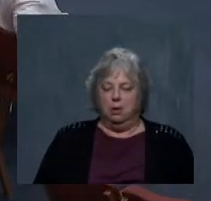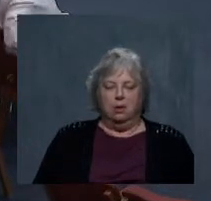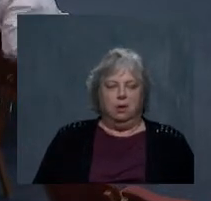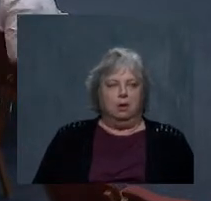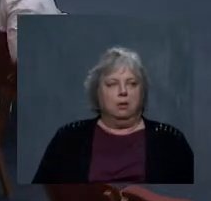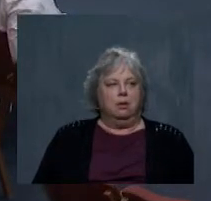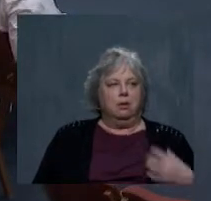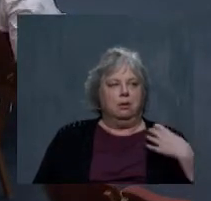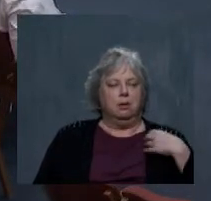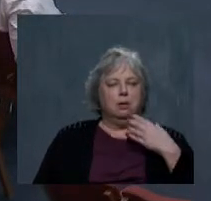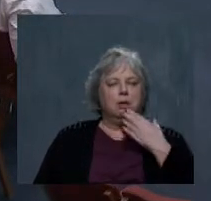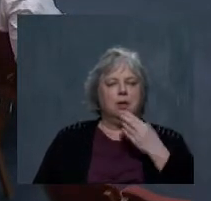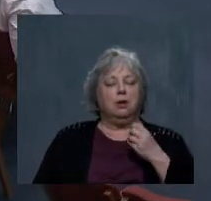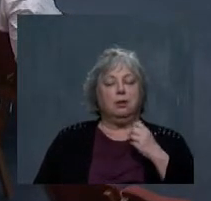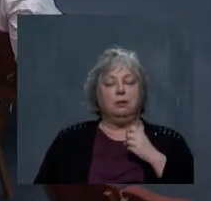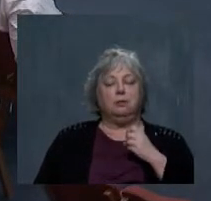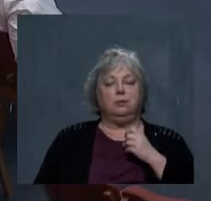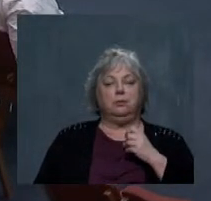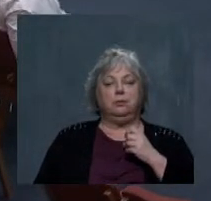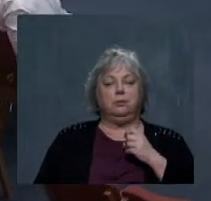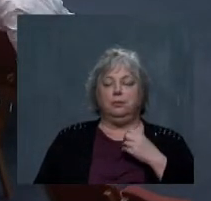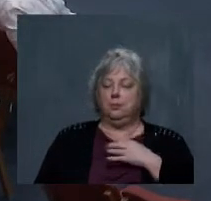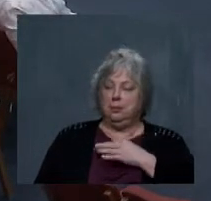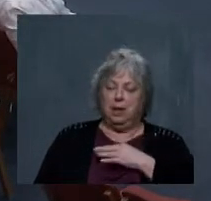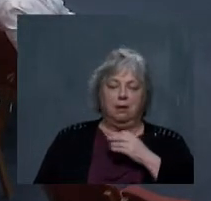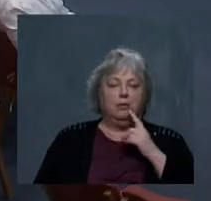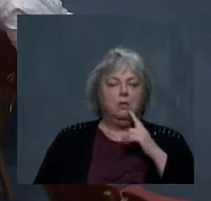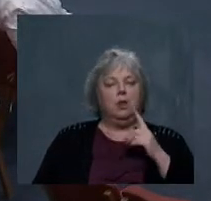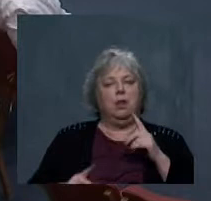Thank you, staff. The applicant, please approach the lectern, please.